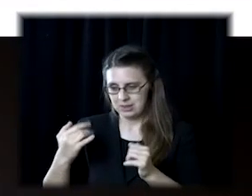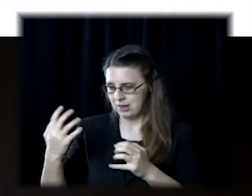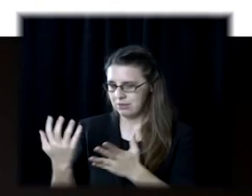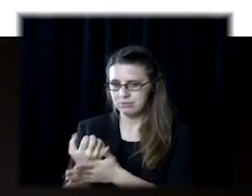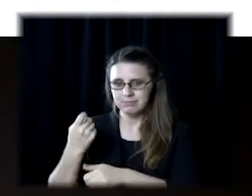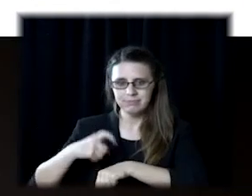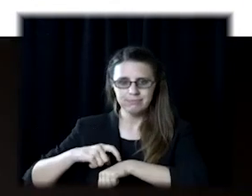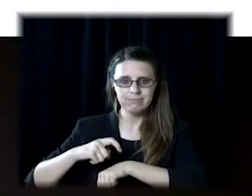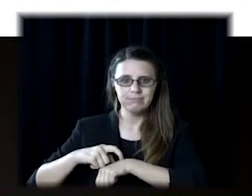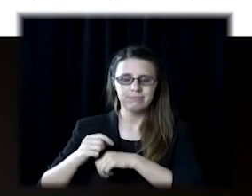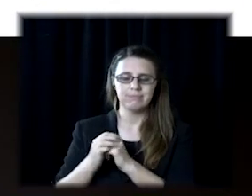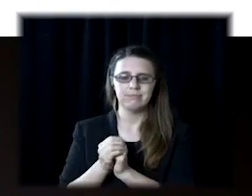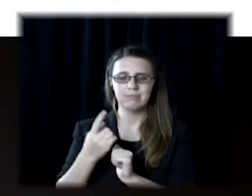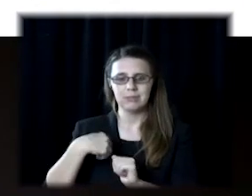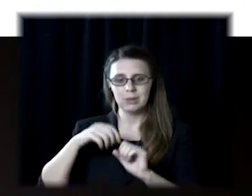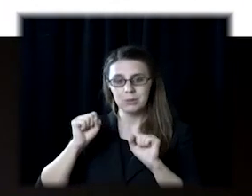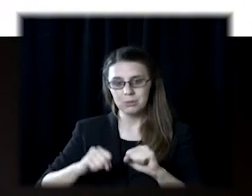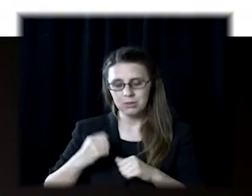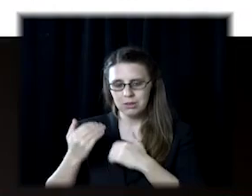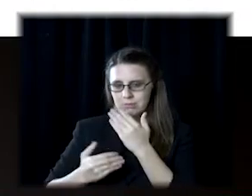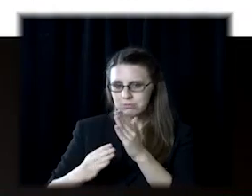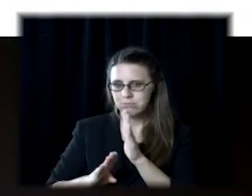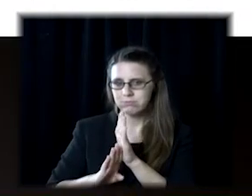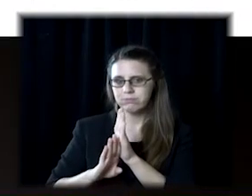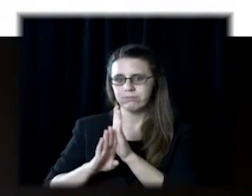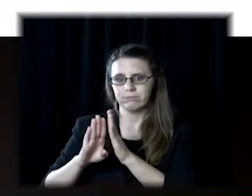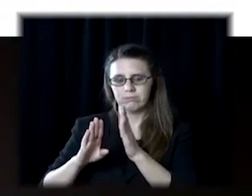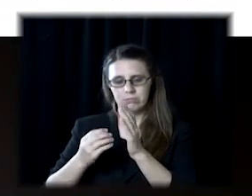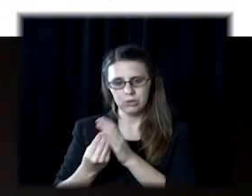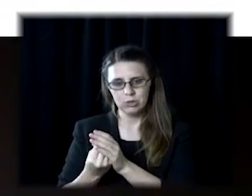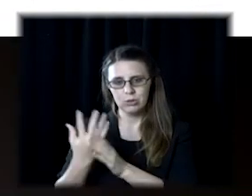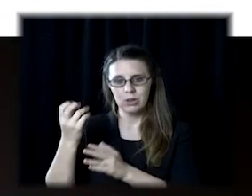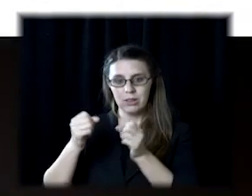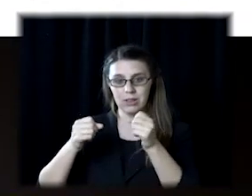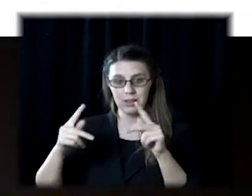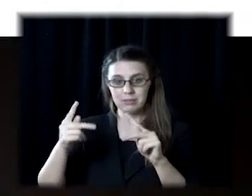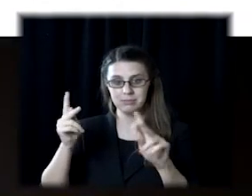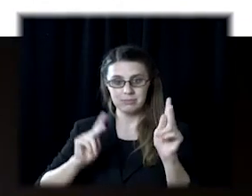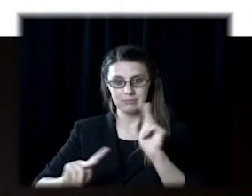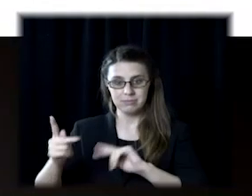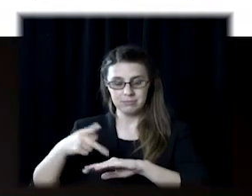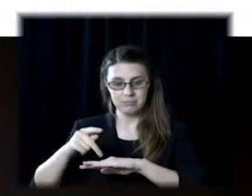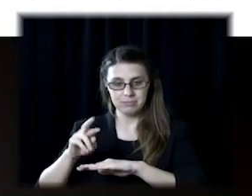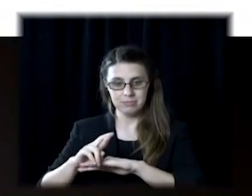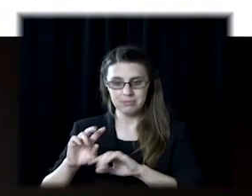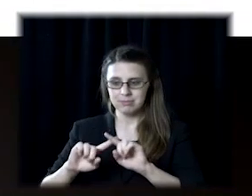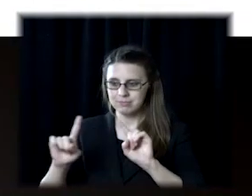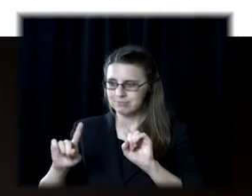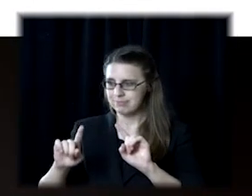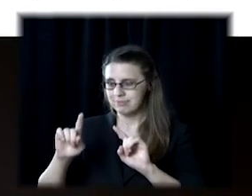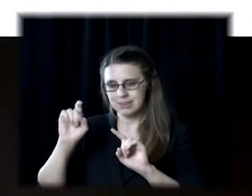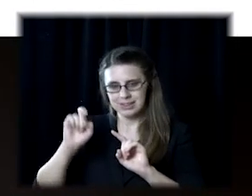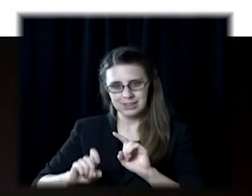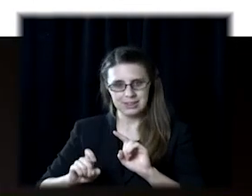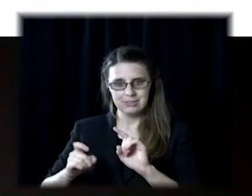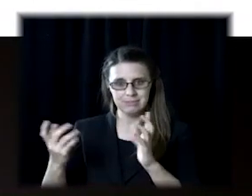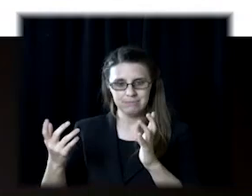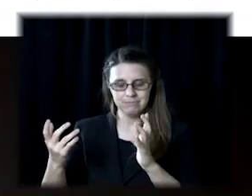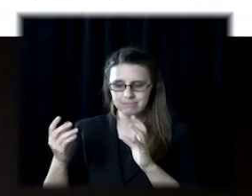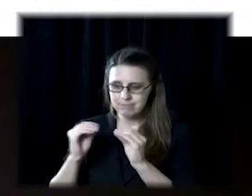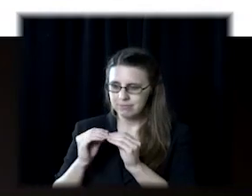serious progress toward achieving the growth and opportunity that the people of Puerto Rico want and deserve, but it requires continued courage and hard